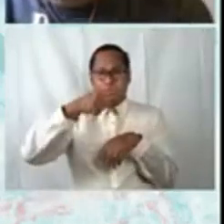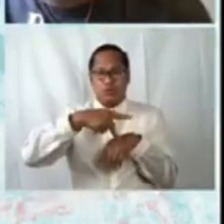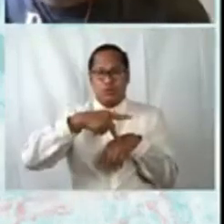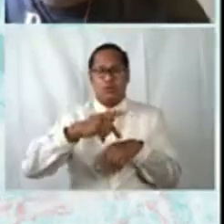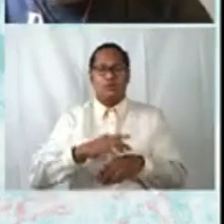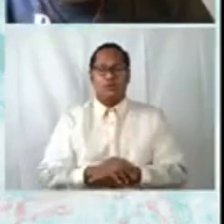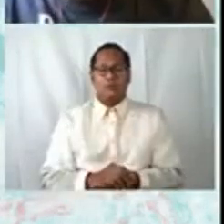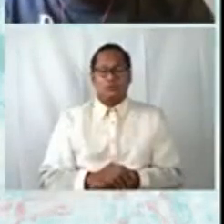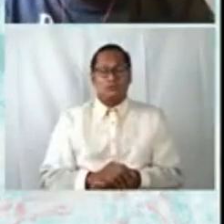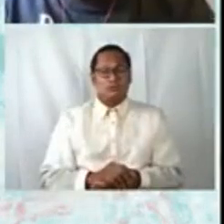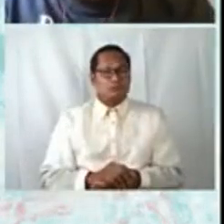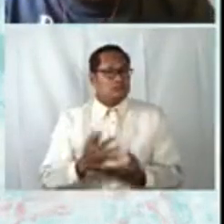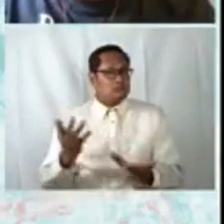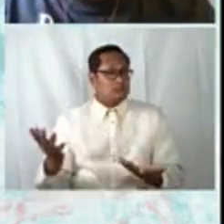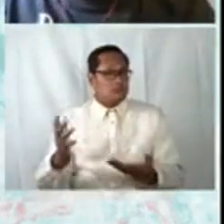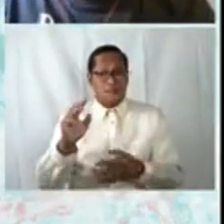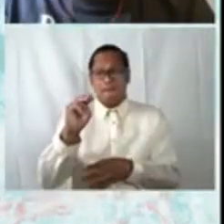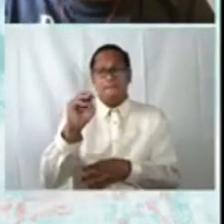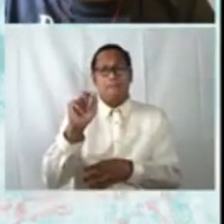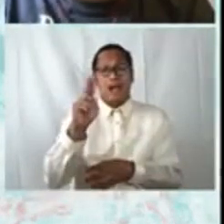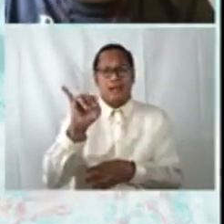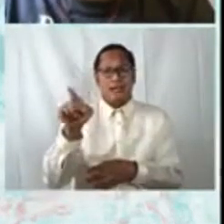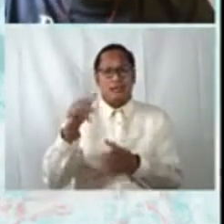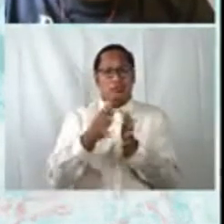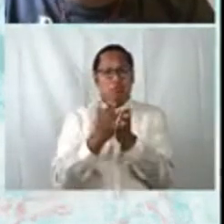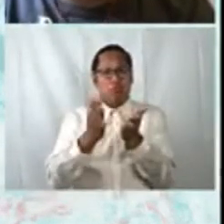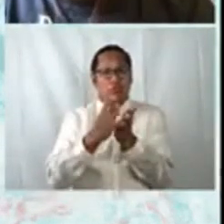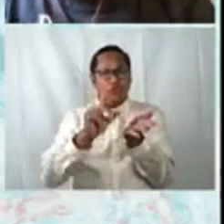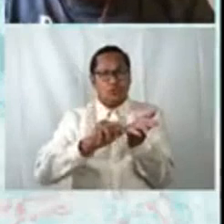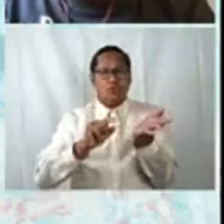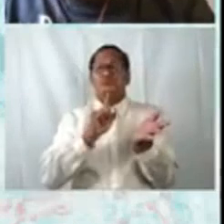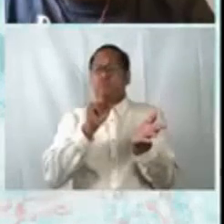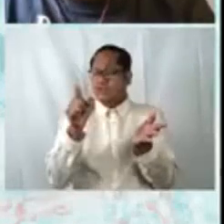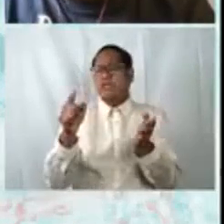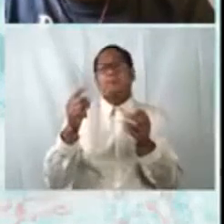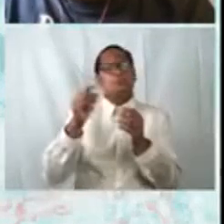So sinasabi ni Manny Calaiiro, importante yung August 1.